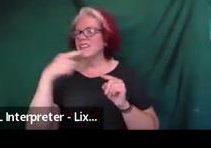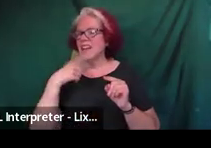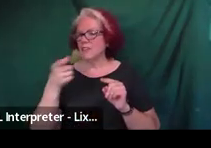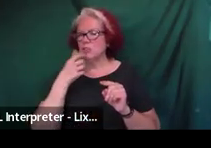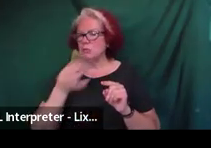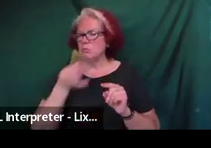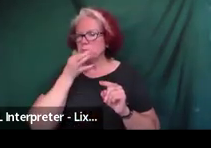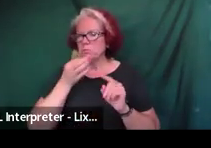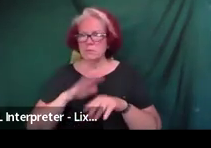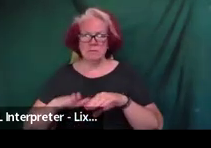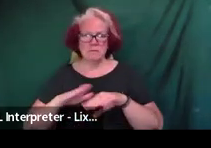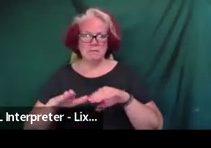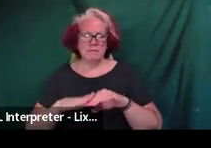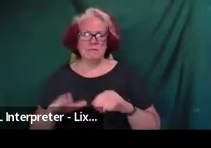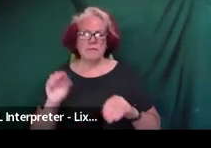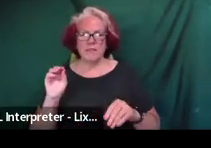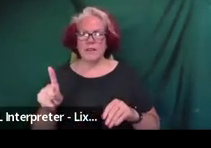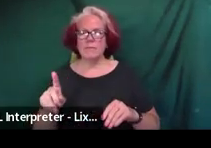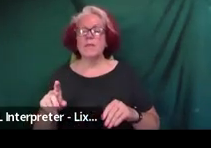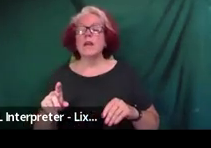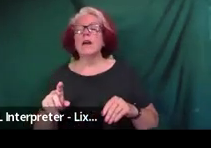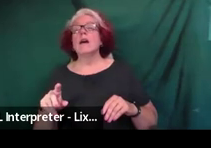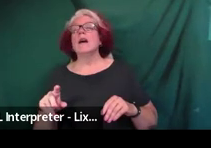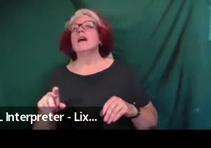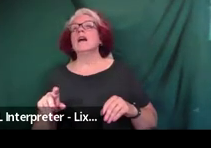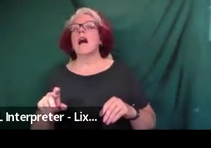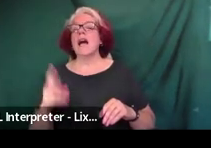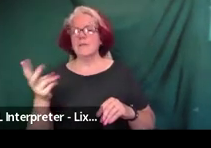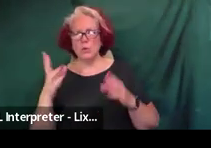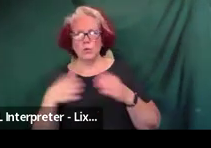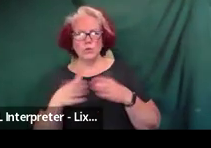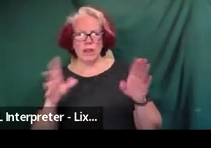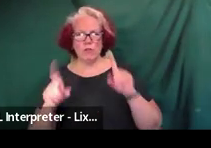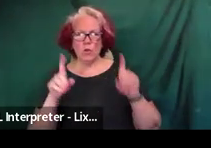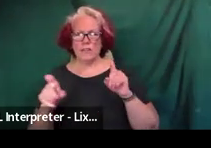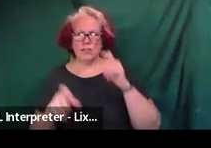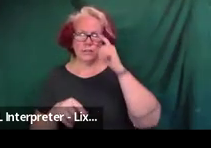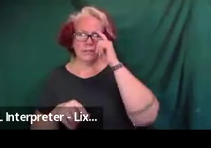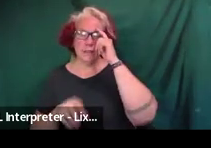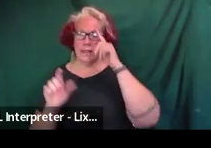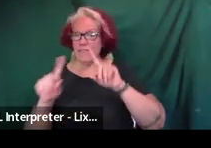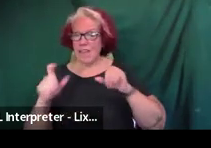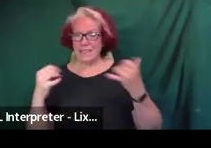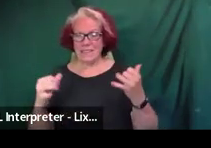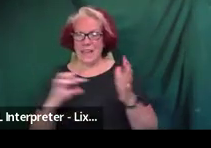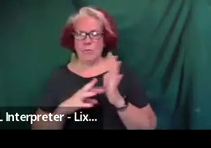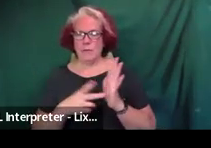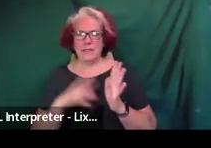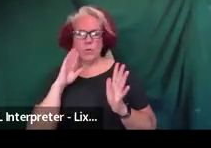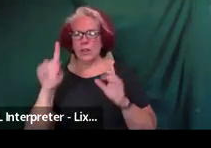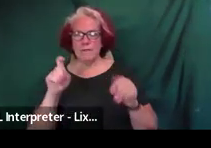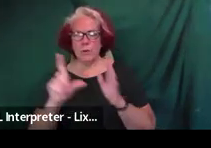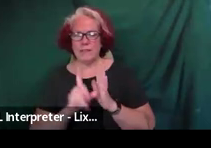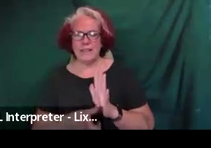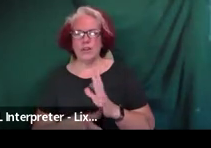So I have two general questions that if I ask now, I think I probably won't have to ask later. So